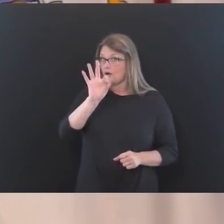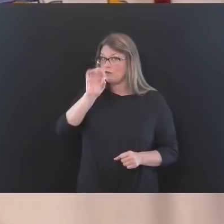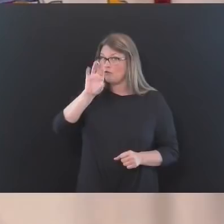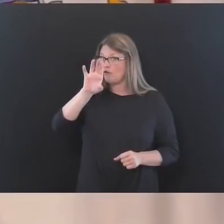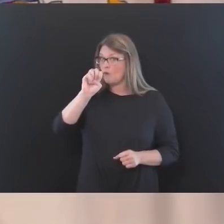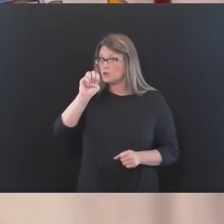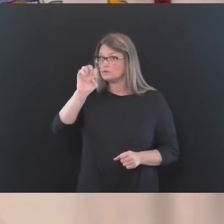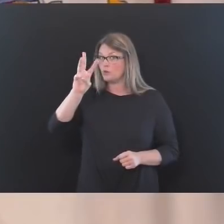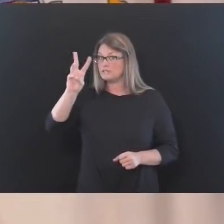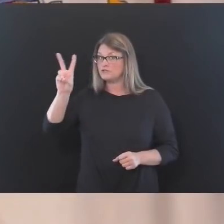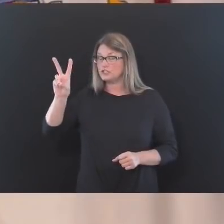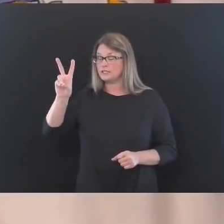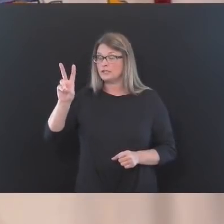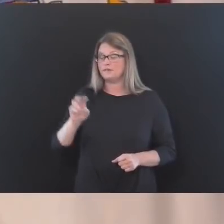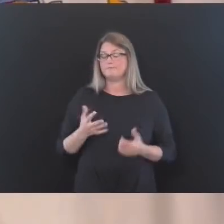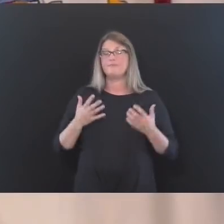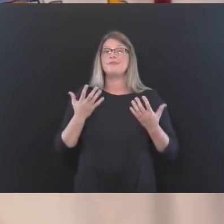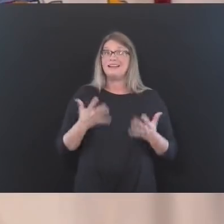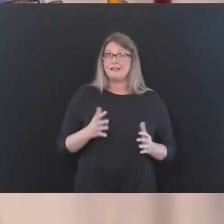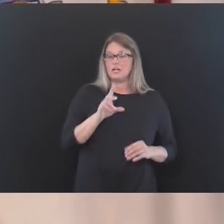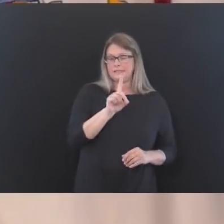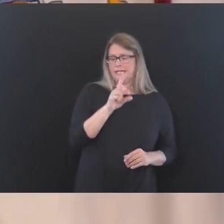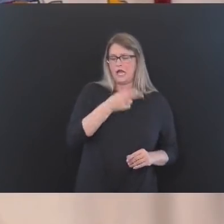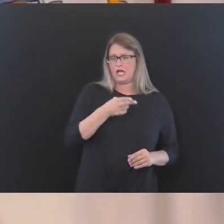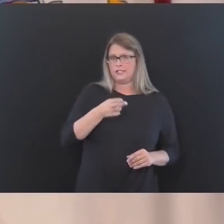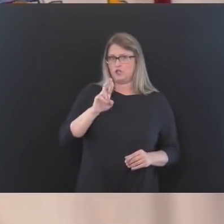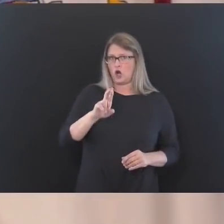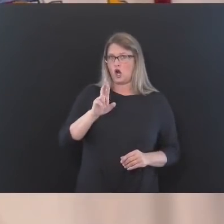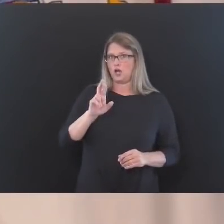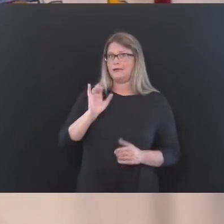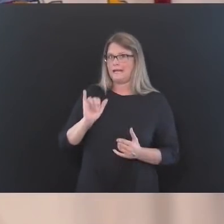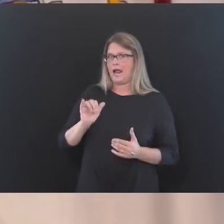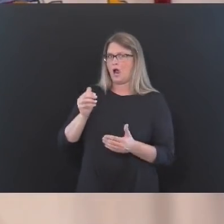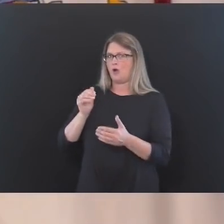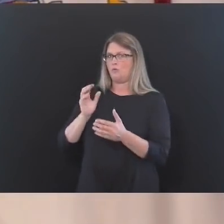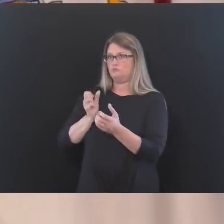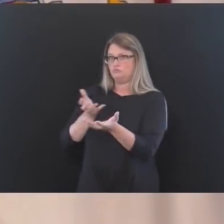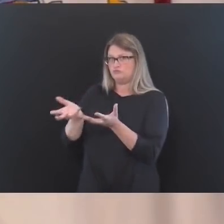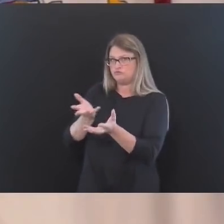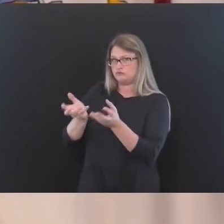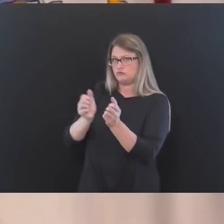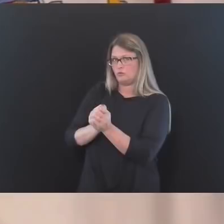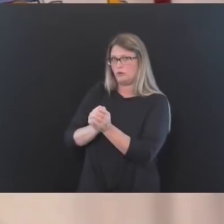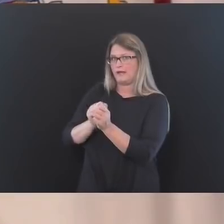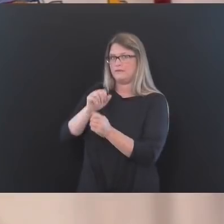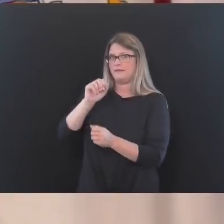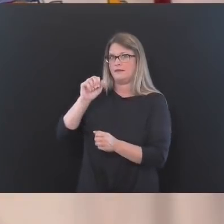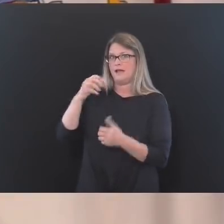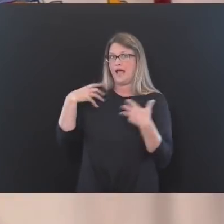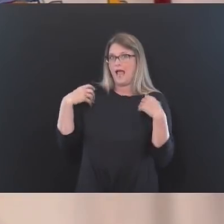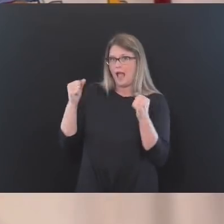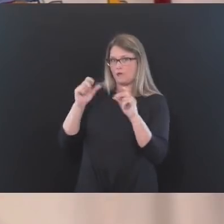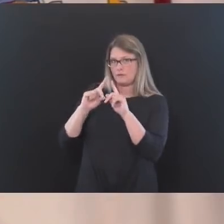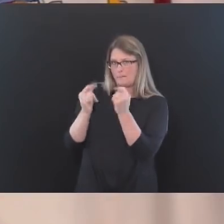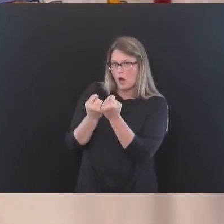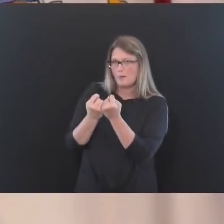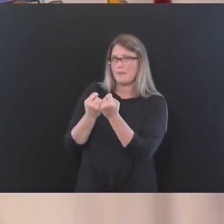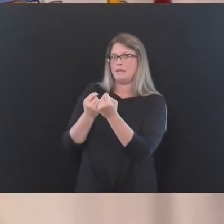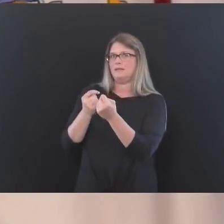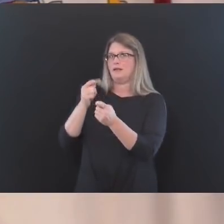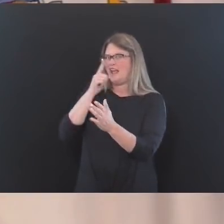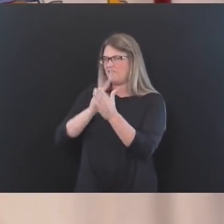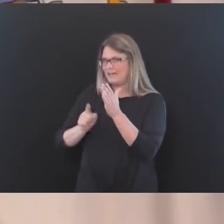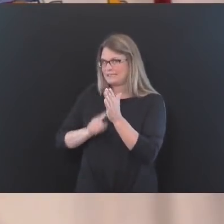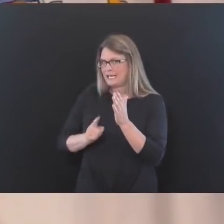The DHHR and the National Guard are staying in close communication with the Kanawha Charleston Health Department in their